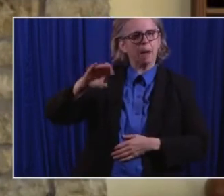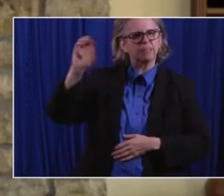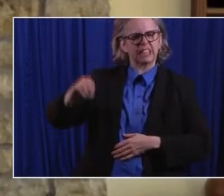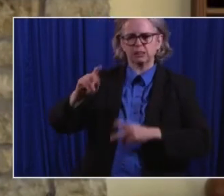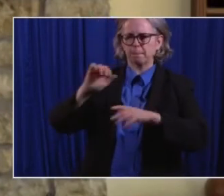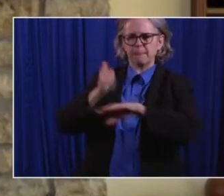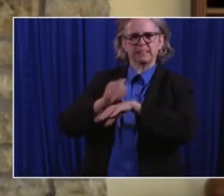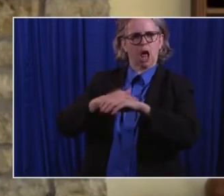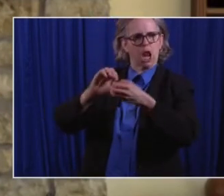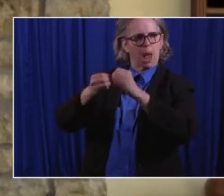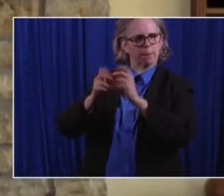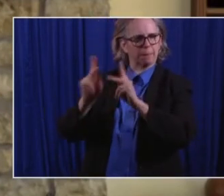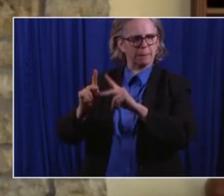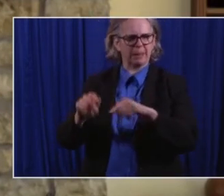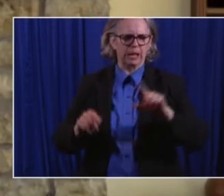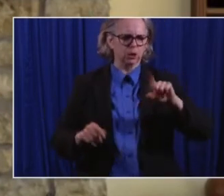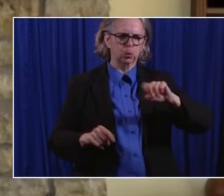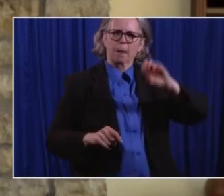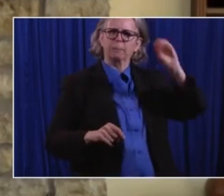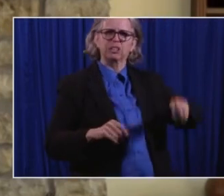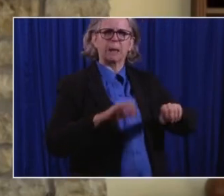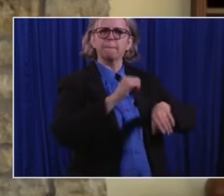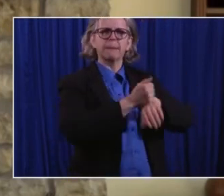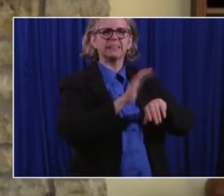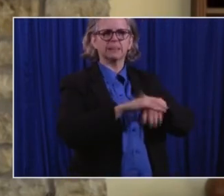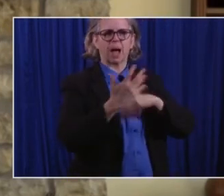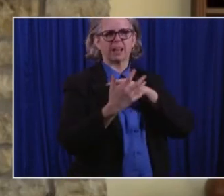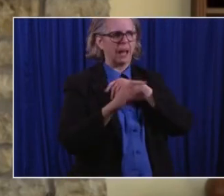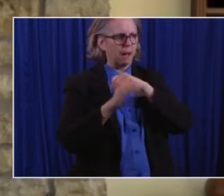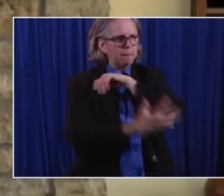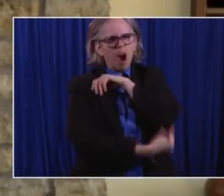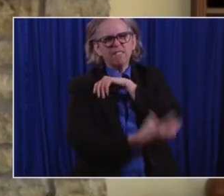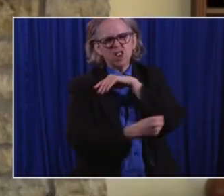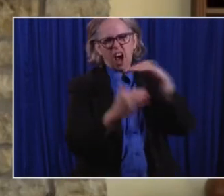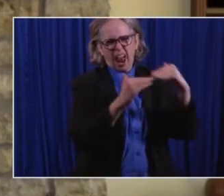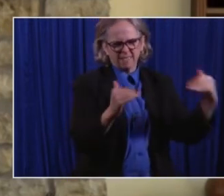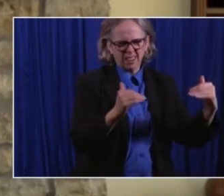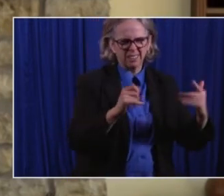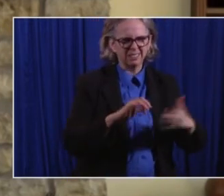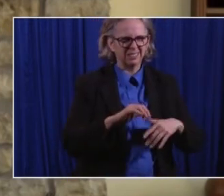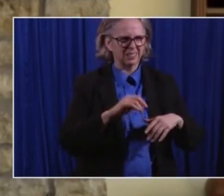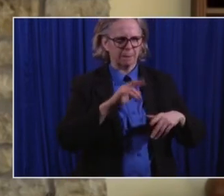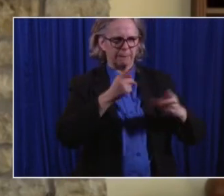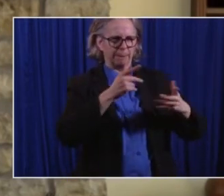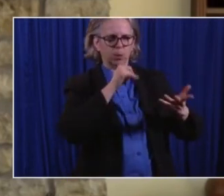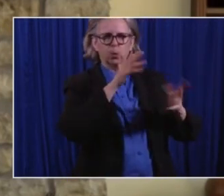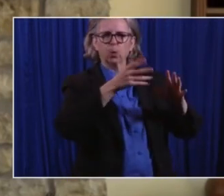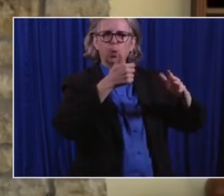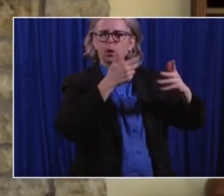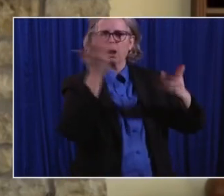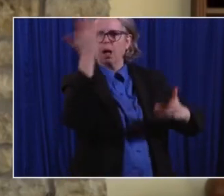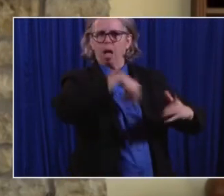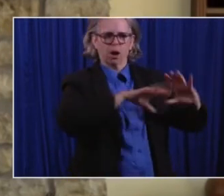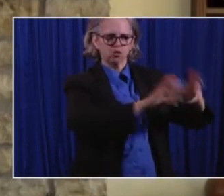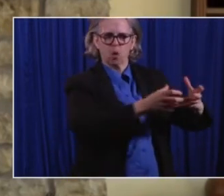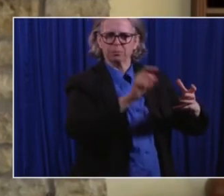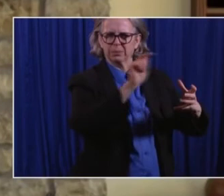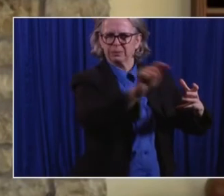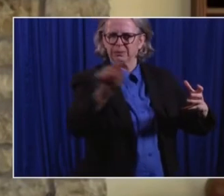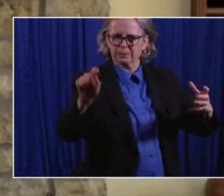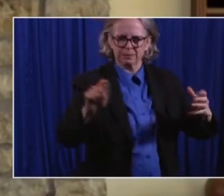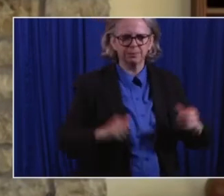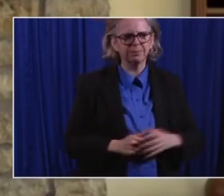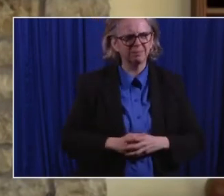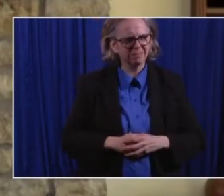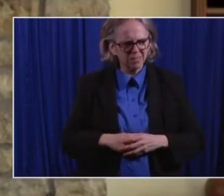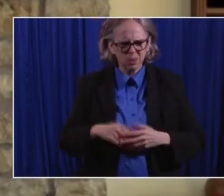with the things that you just talked about. And the reason that you do that, there's a couple reasons that we do that. We